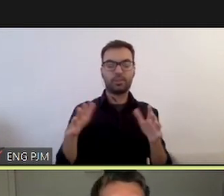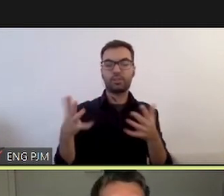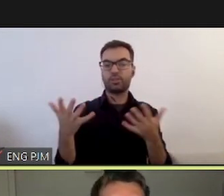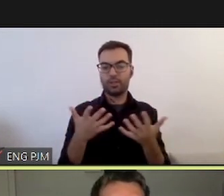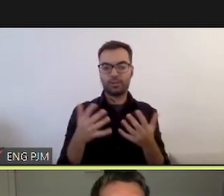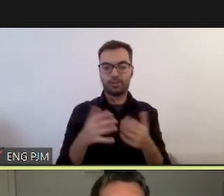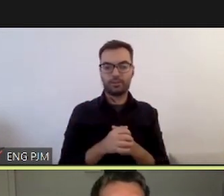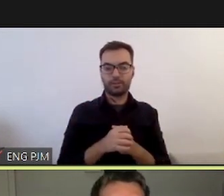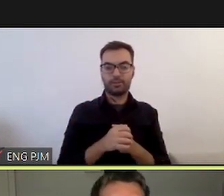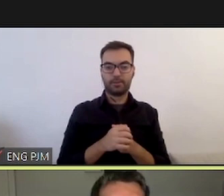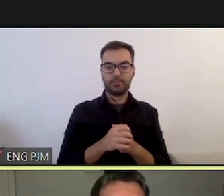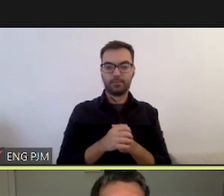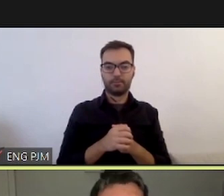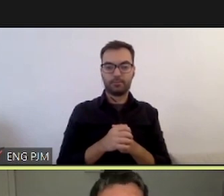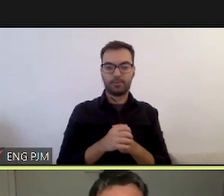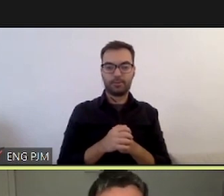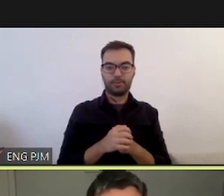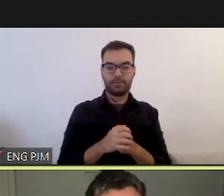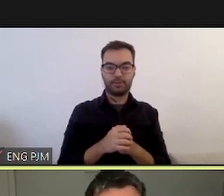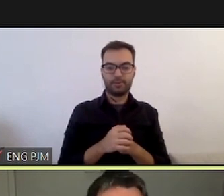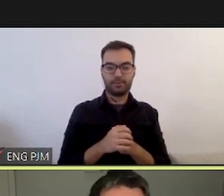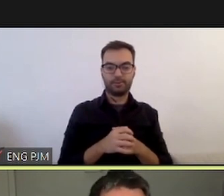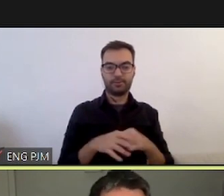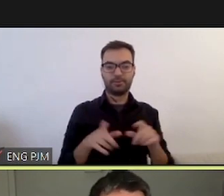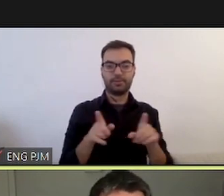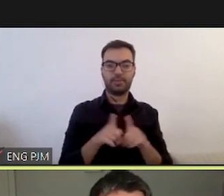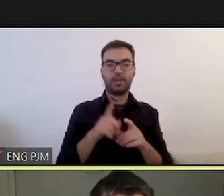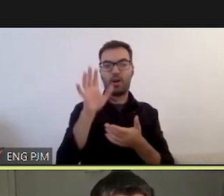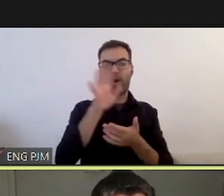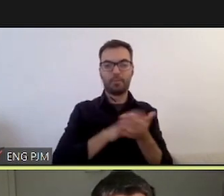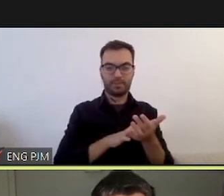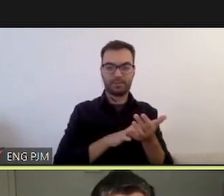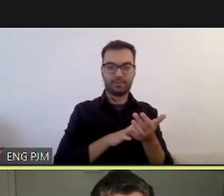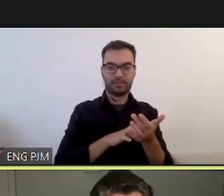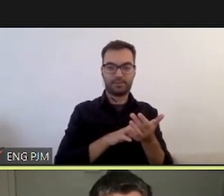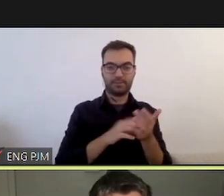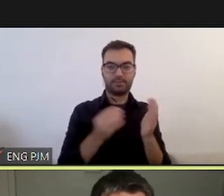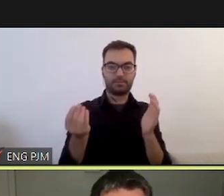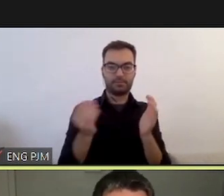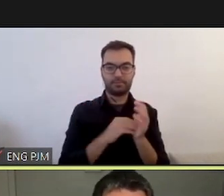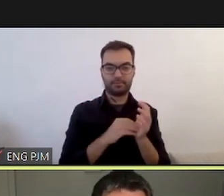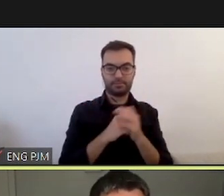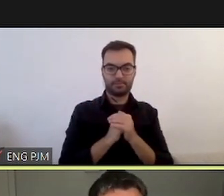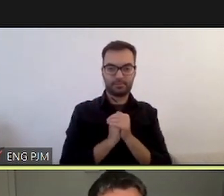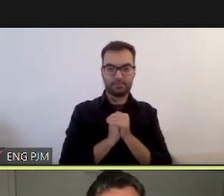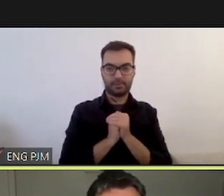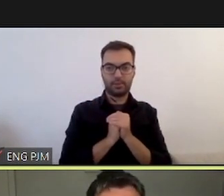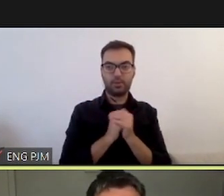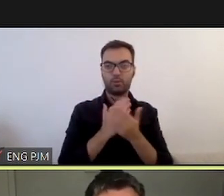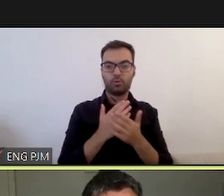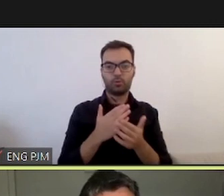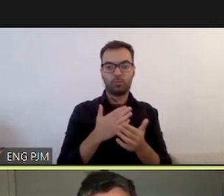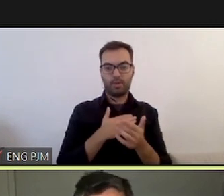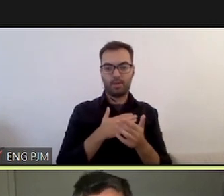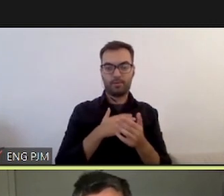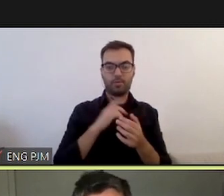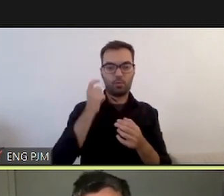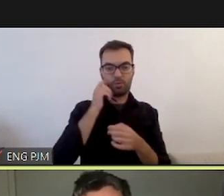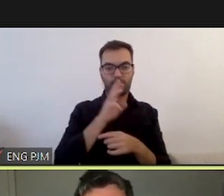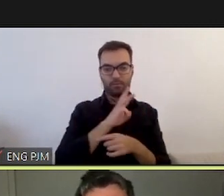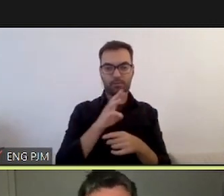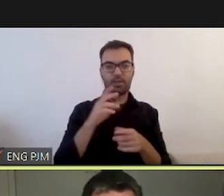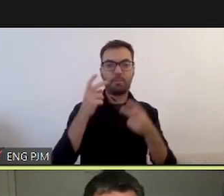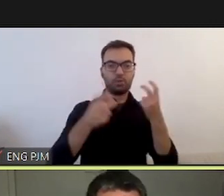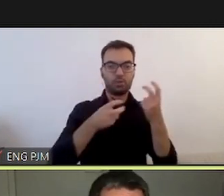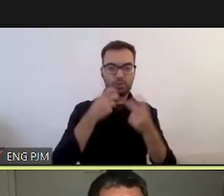localization, and also we're having a description which is listed here. So we already having the main page, the